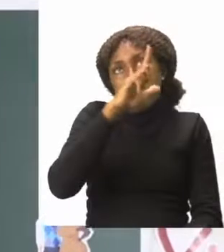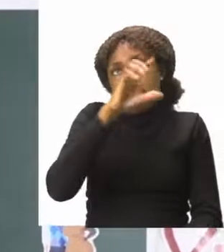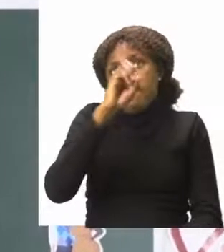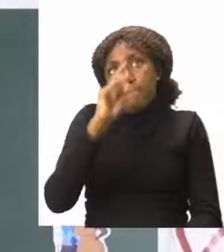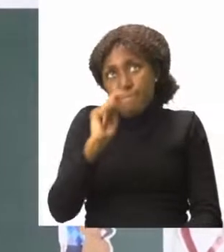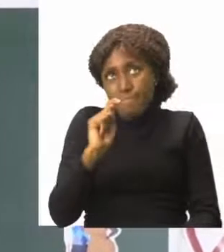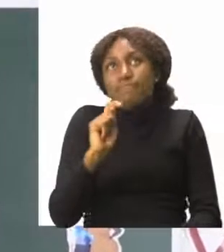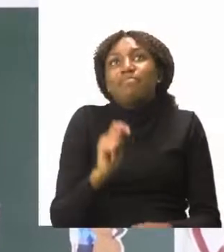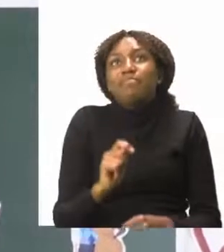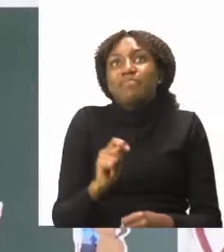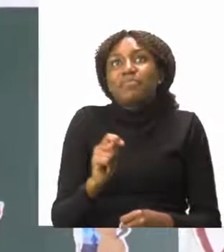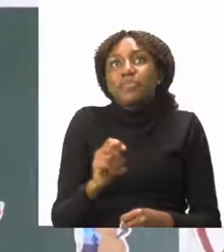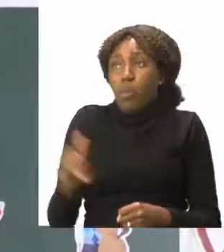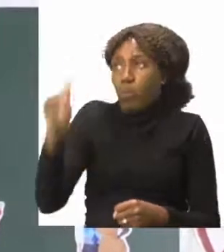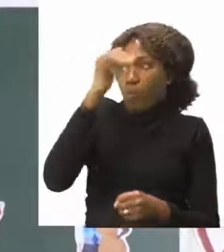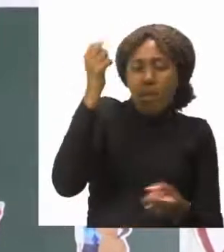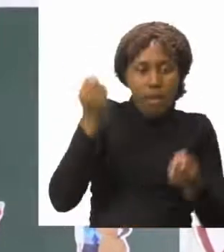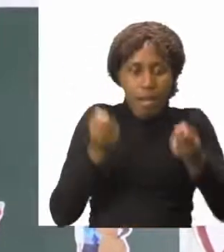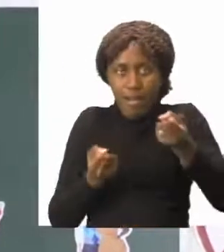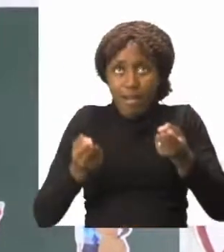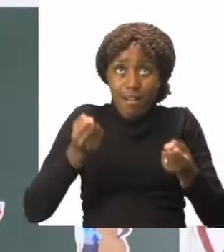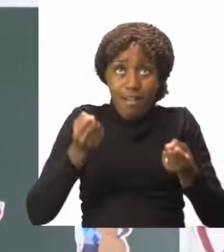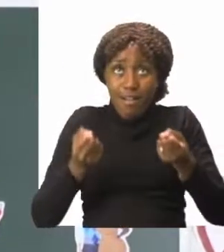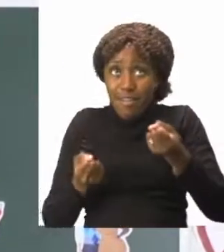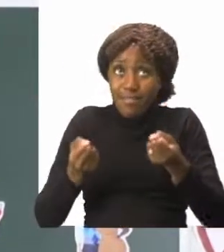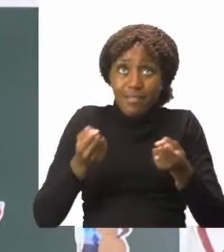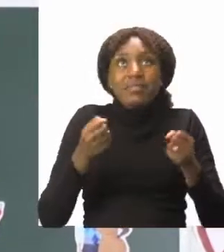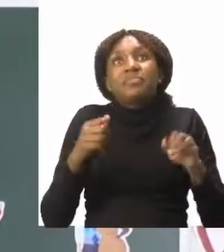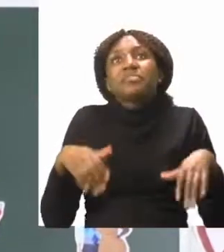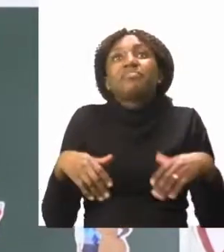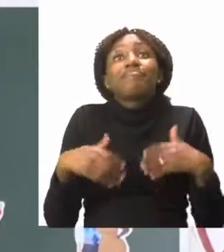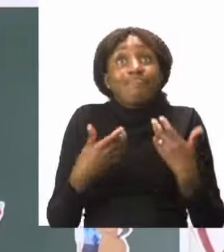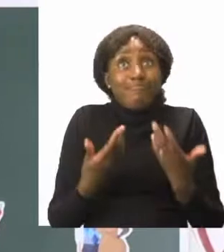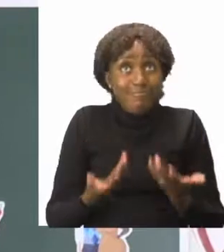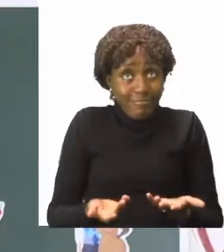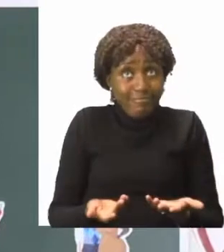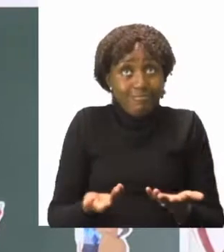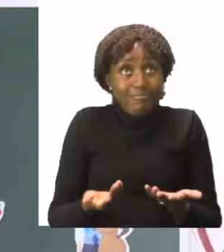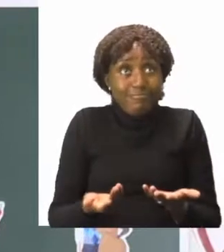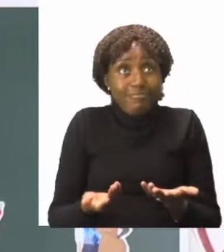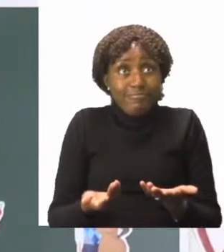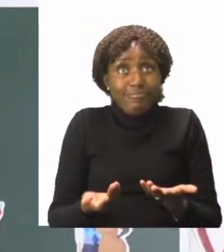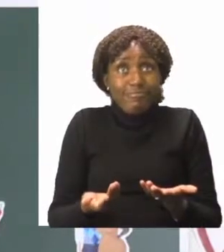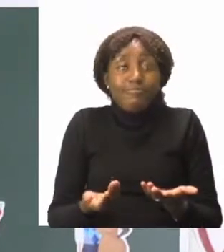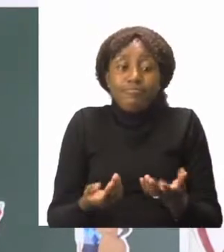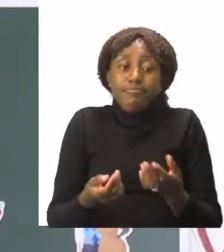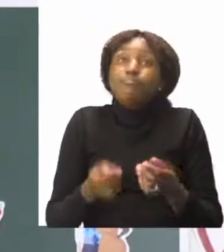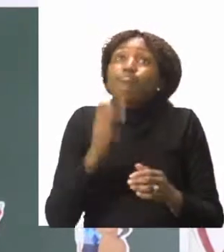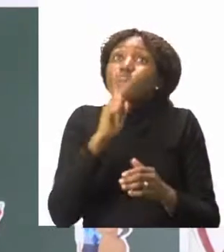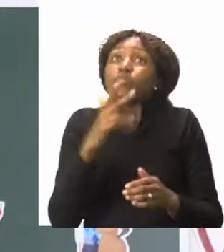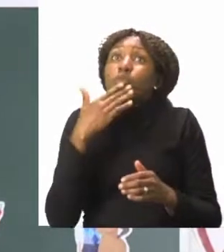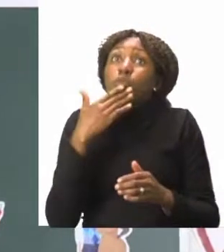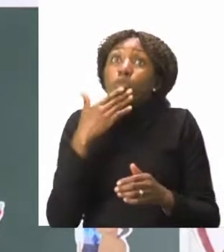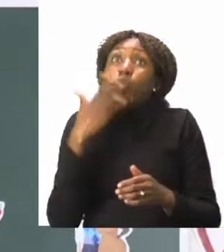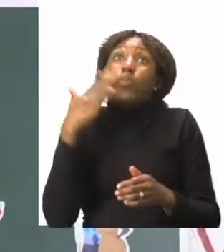that person who flies the airplane is called a pilot. Then there are people who serve